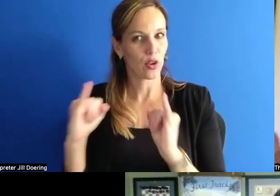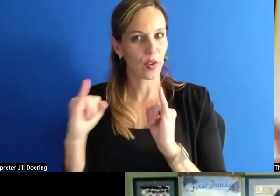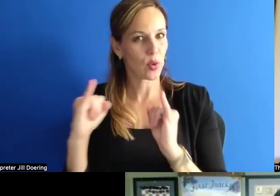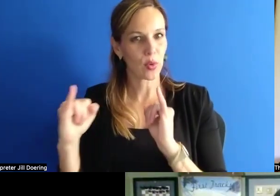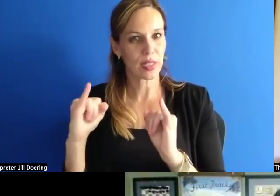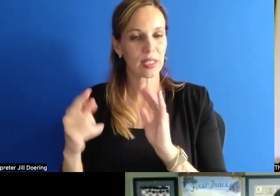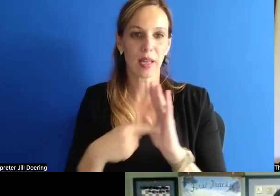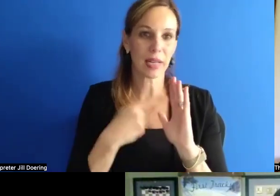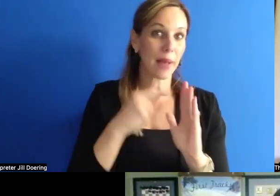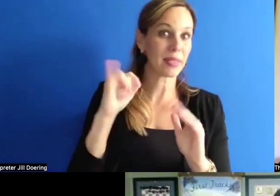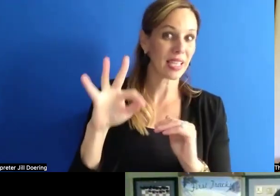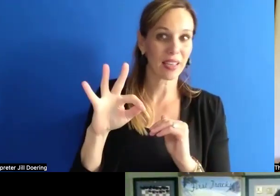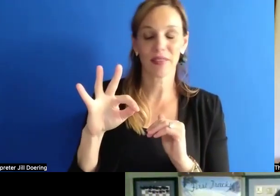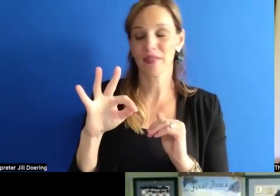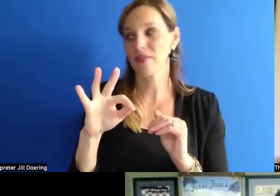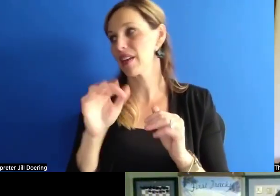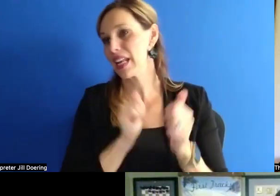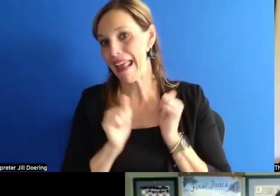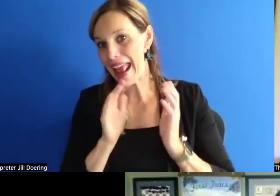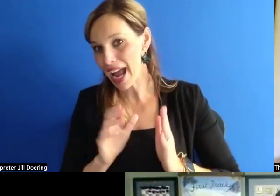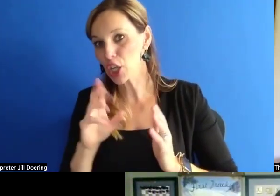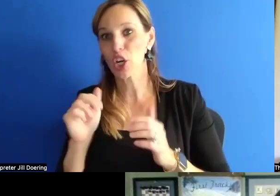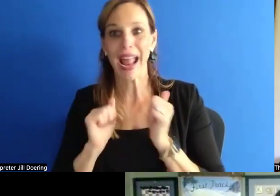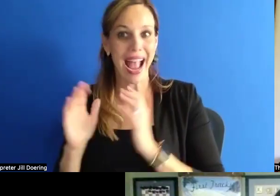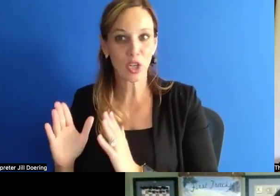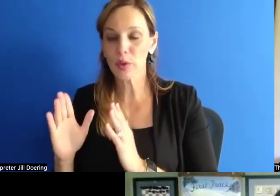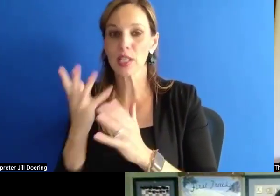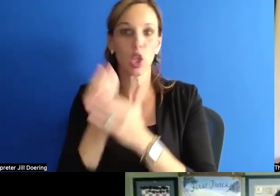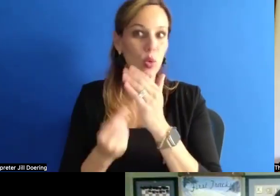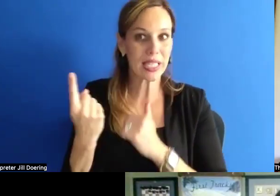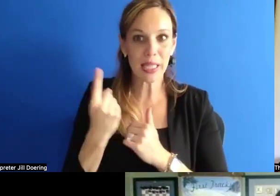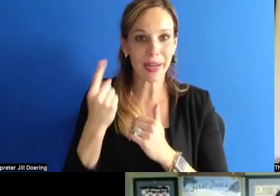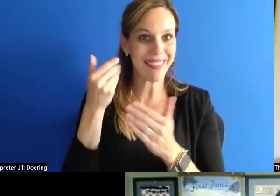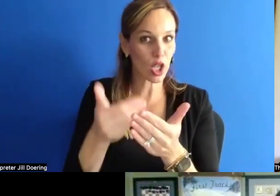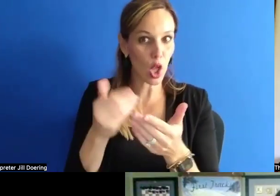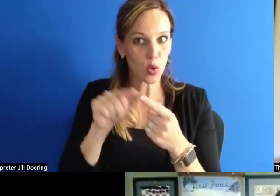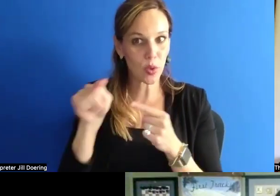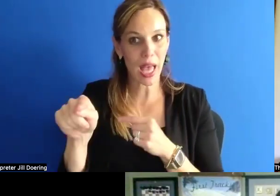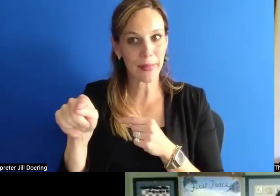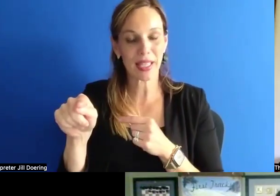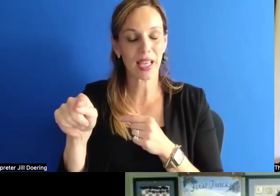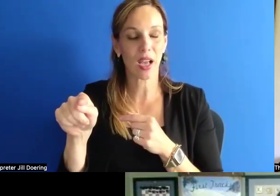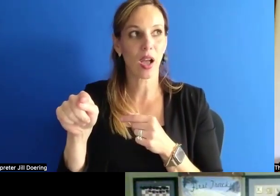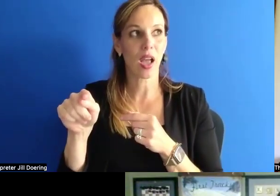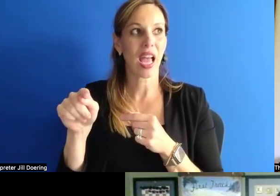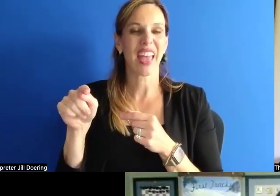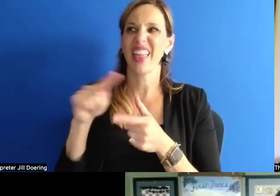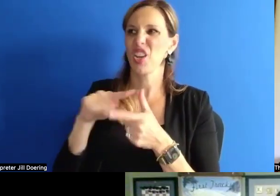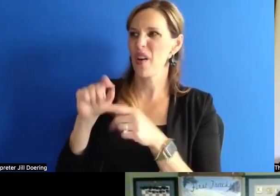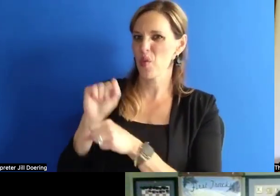or an actress loses someone in the family or someone close to them while they're filming. I was just like,